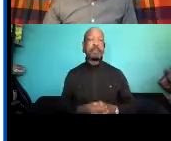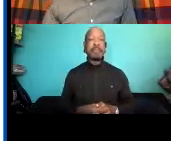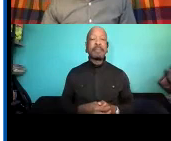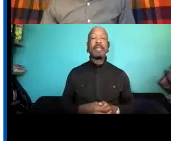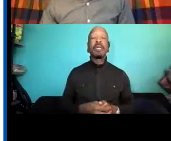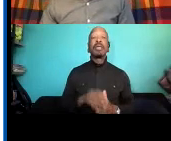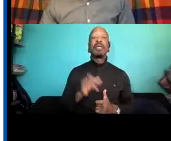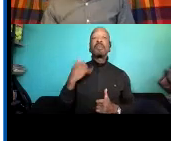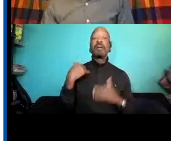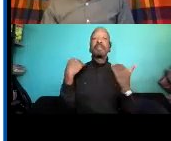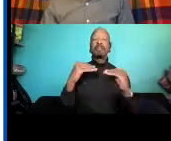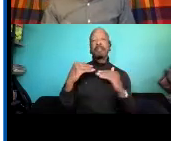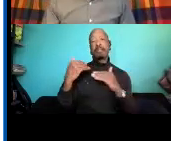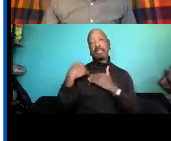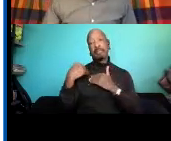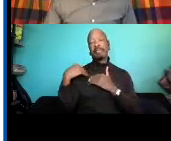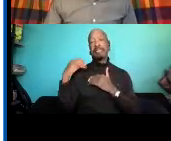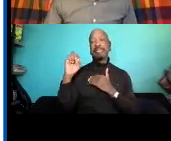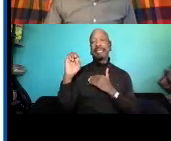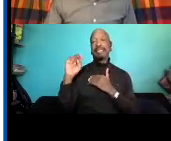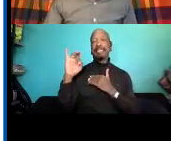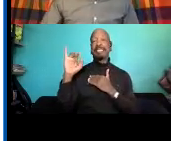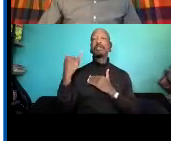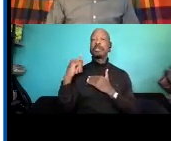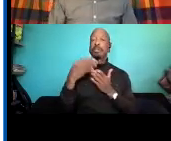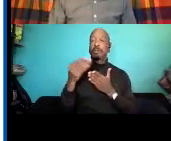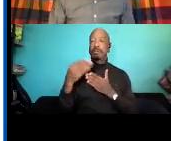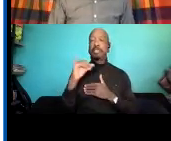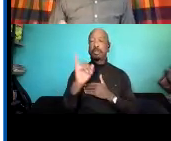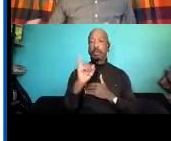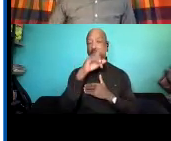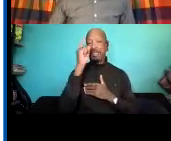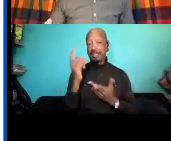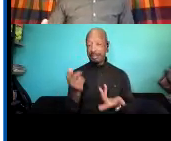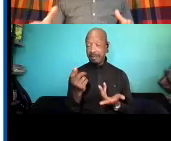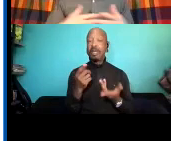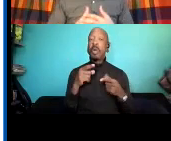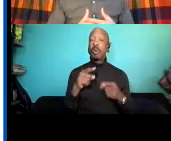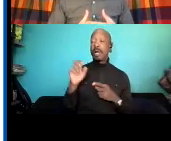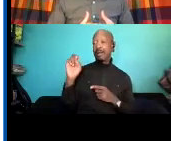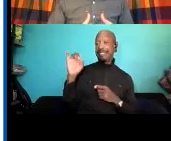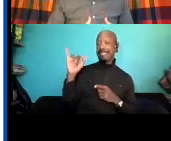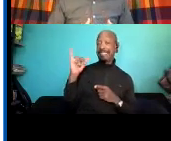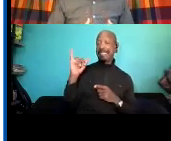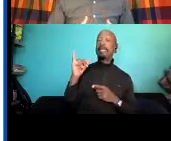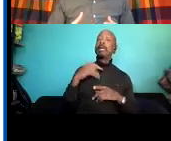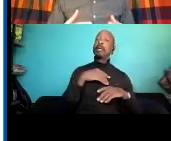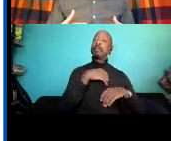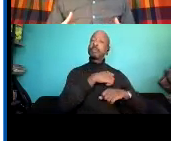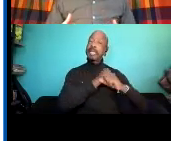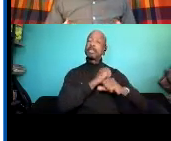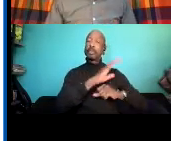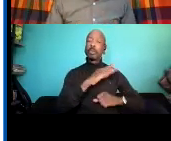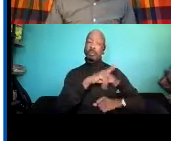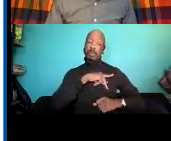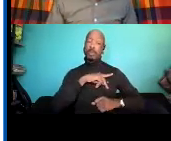have a limited liability entity, you should still get insurance. That's because while the entity protects your personal assets,